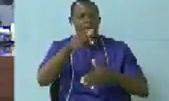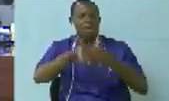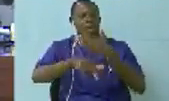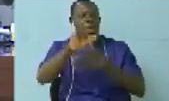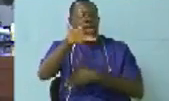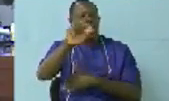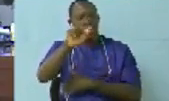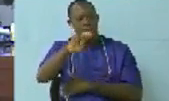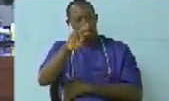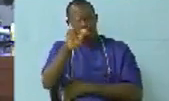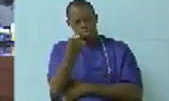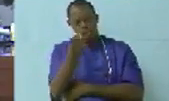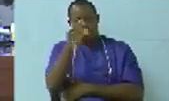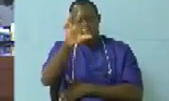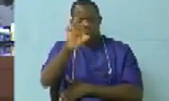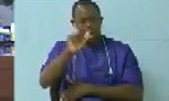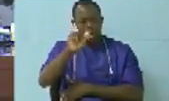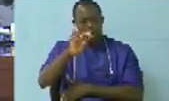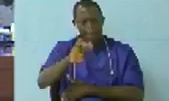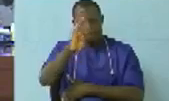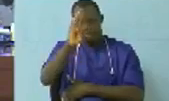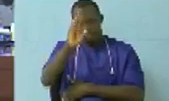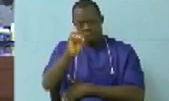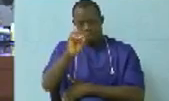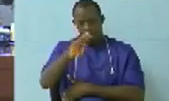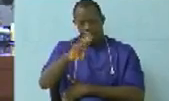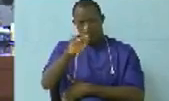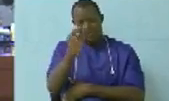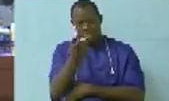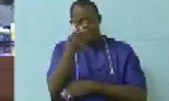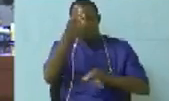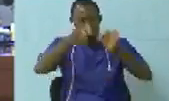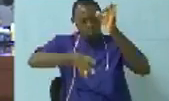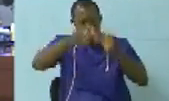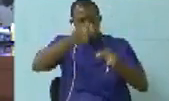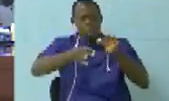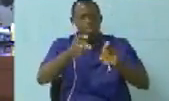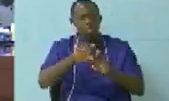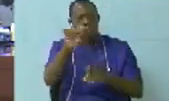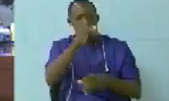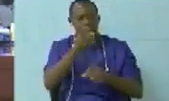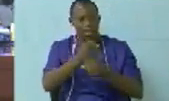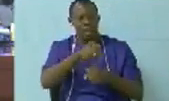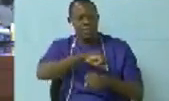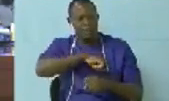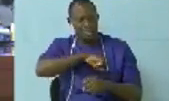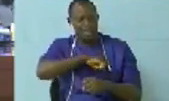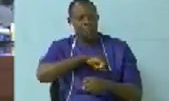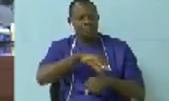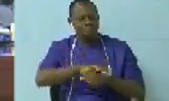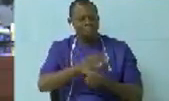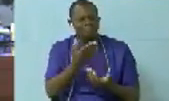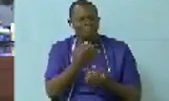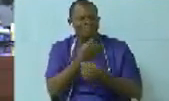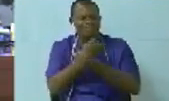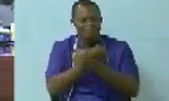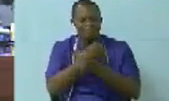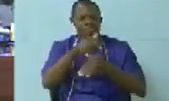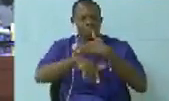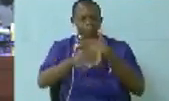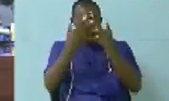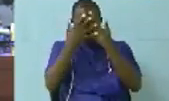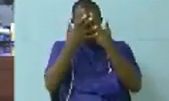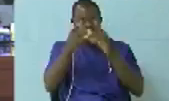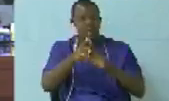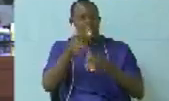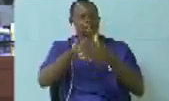trial, which led to his conviction for involvement in the 2006 coup